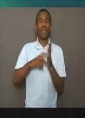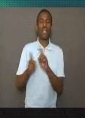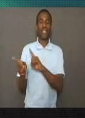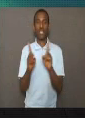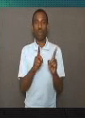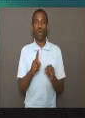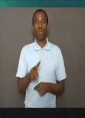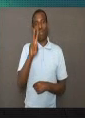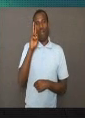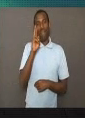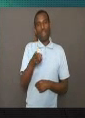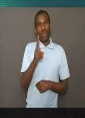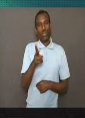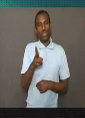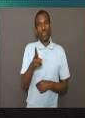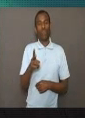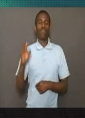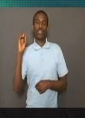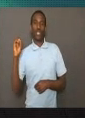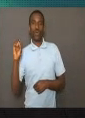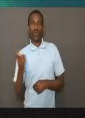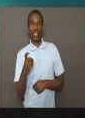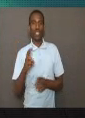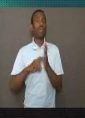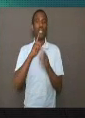its velocity is 0.